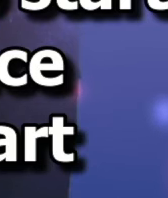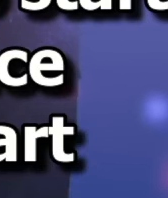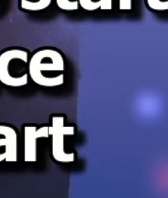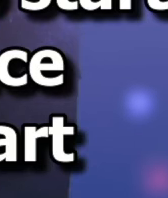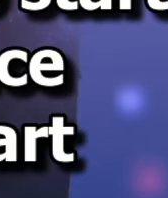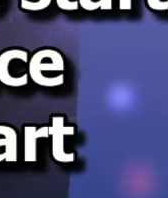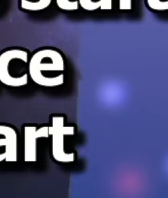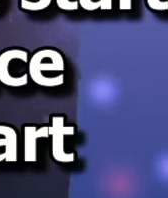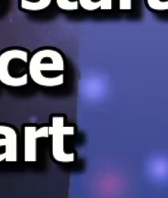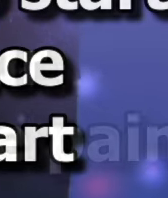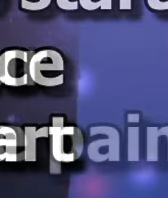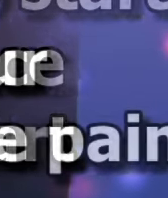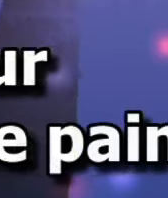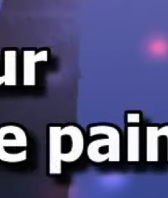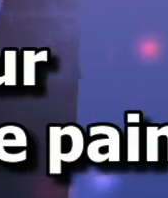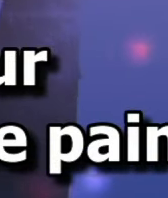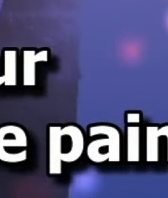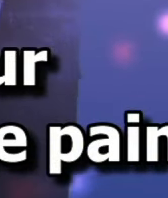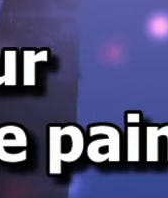heart, I will